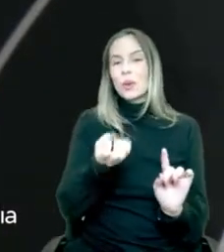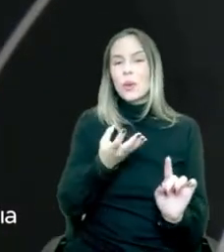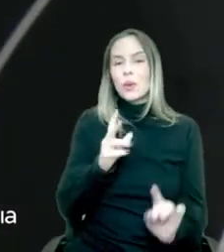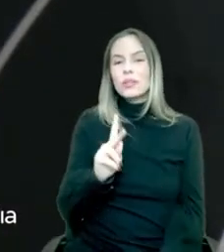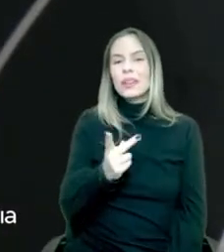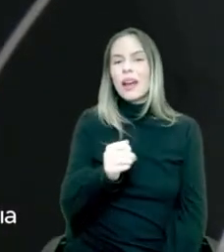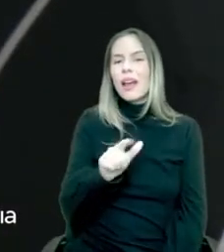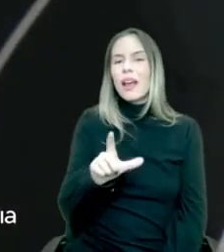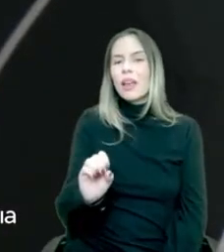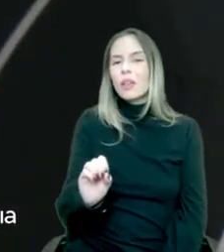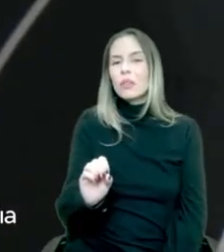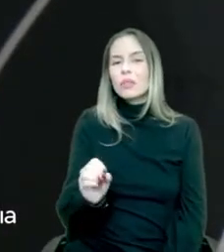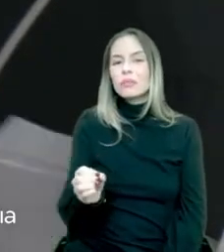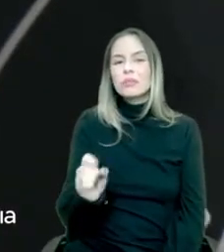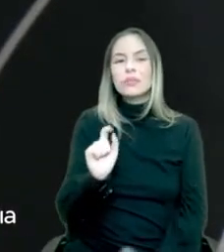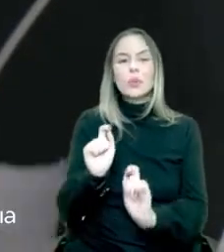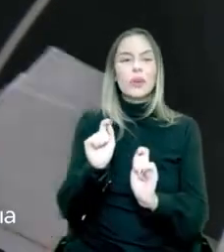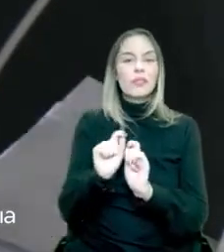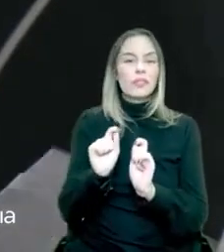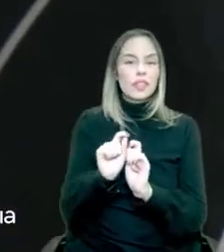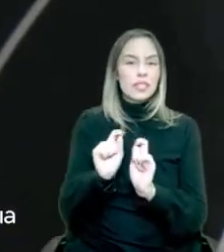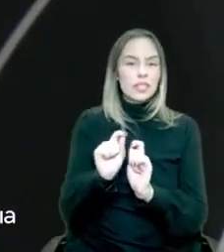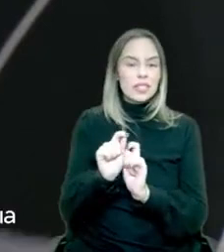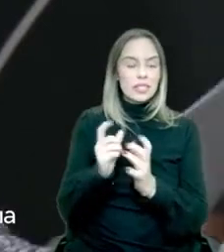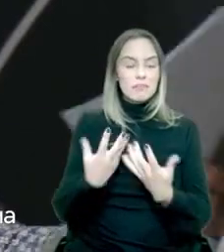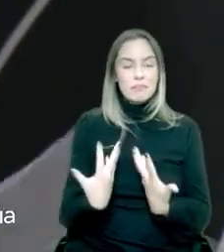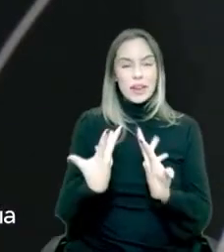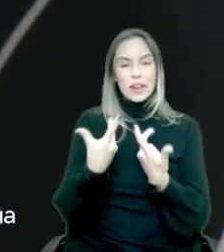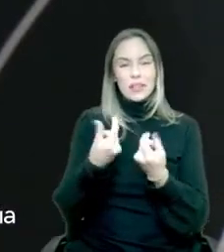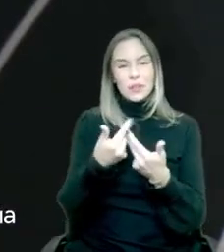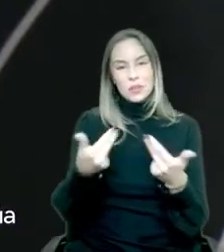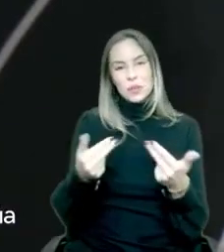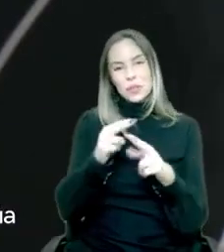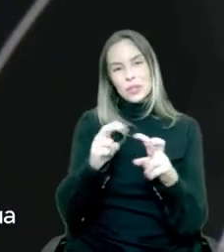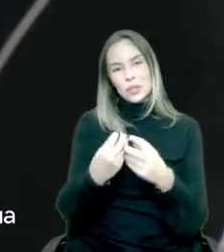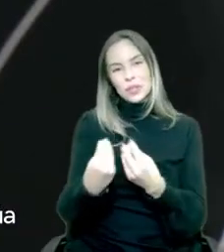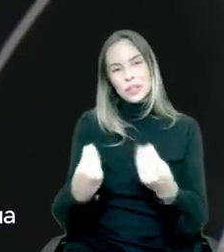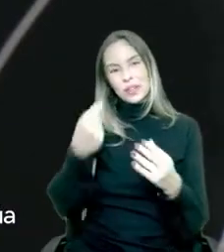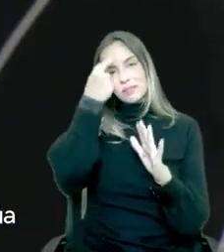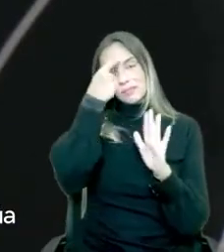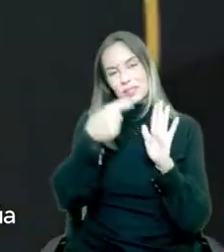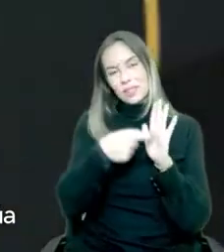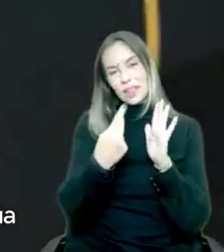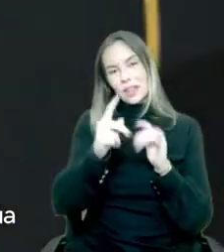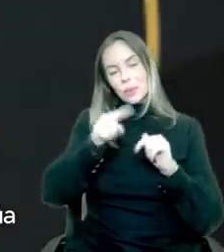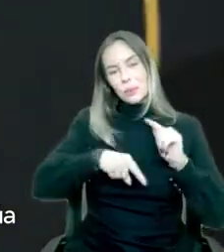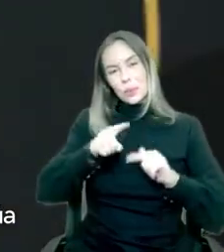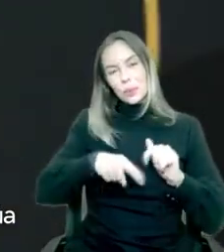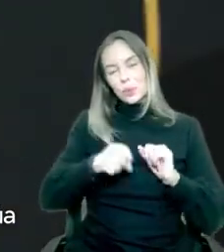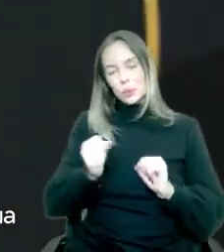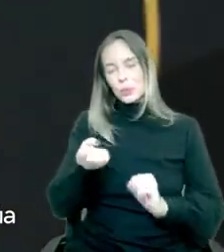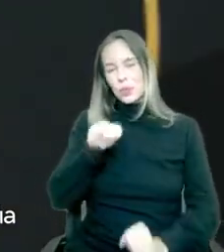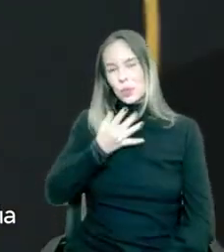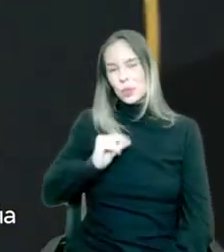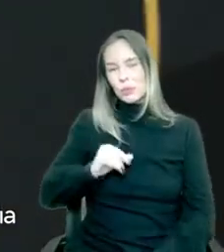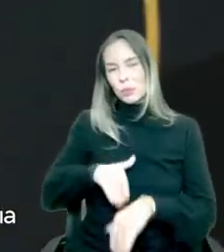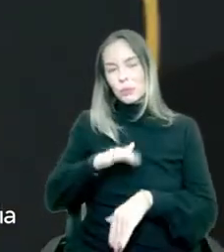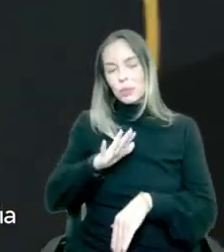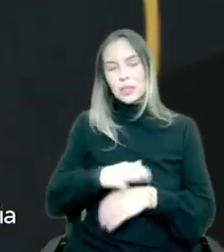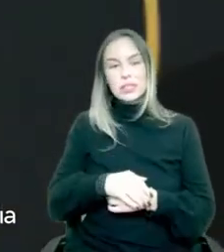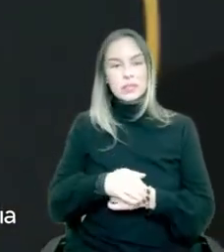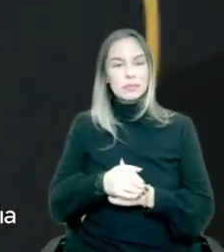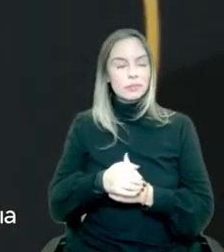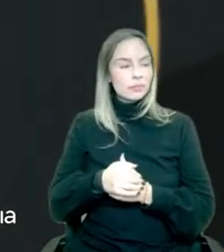really awesome things when it comes to AI for your customers and your product. Can you share a little bit more about that? Yeah, absolutely. So